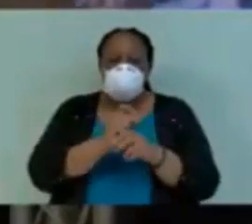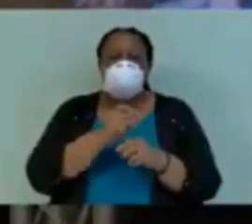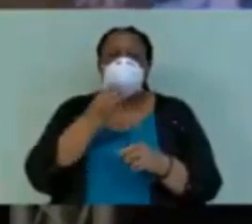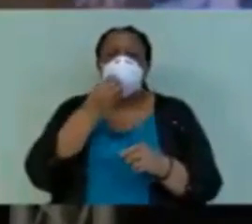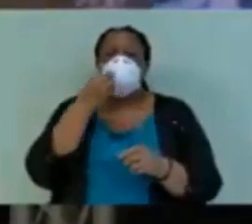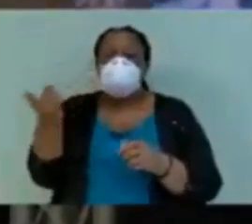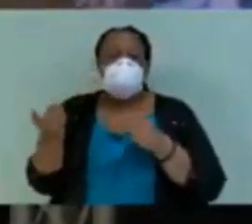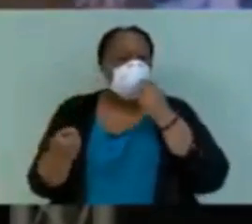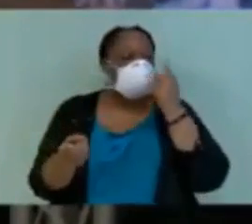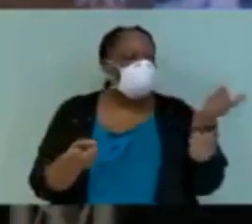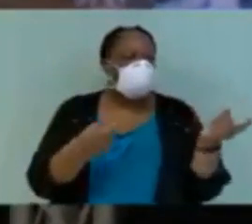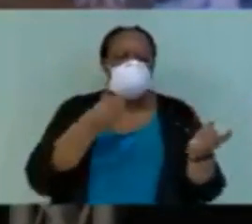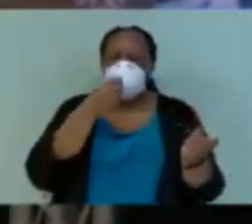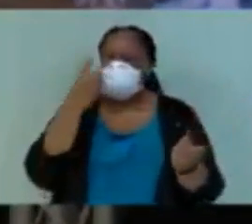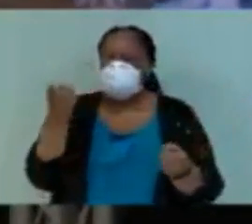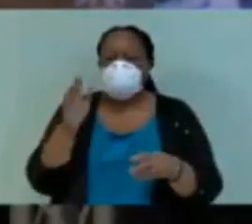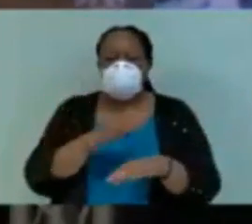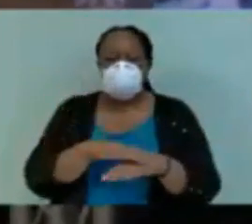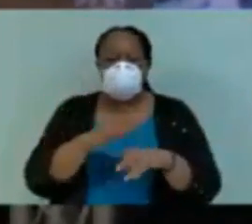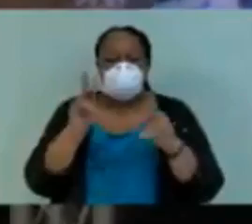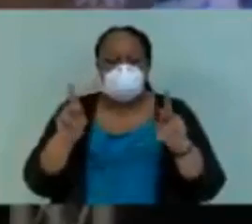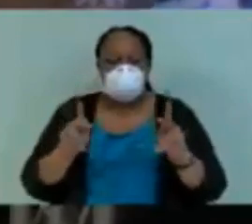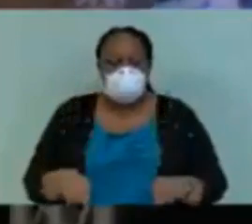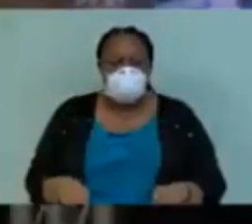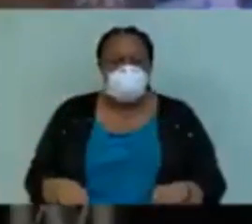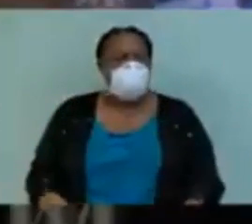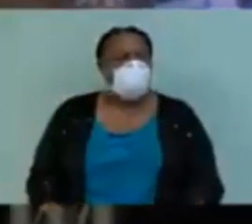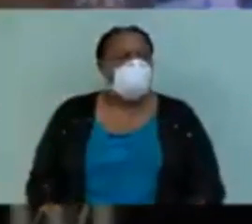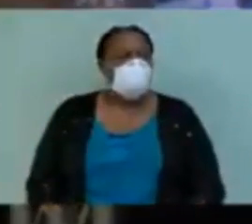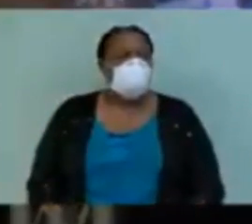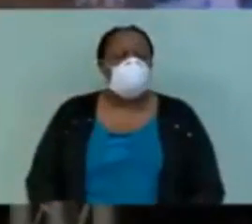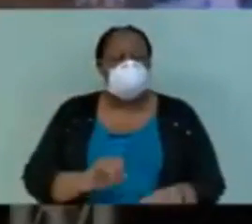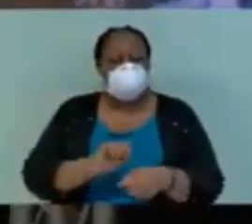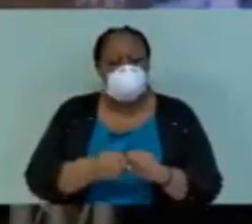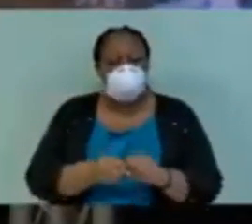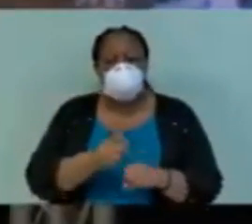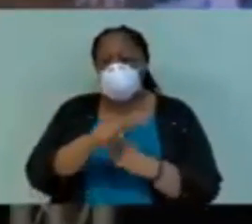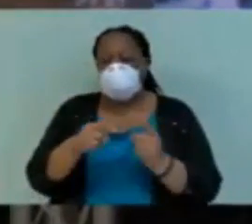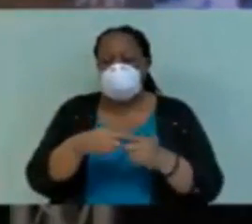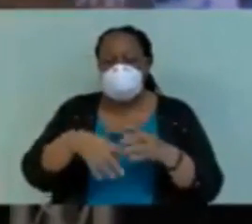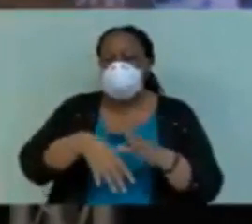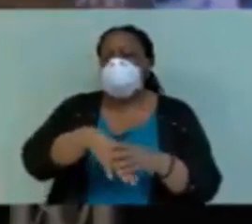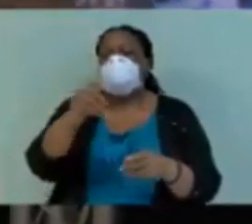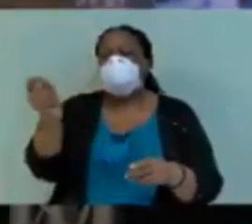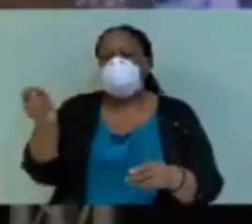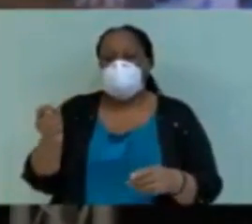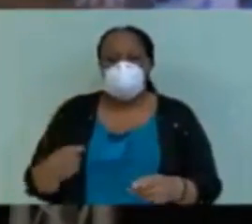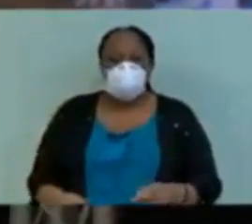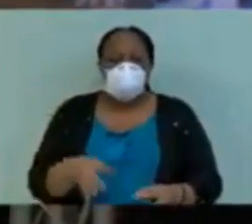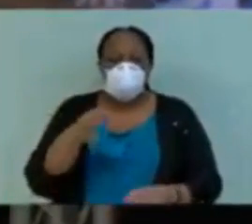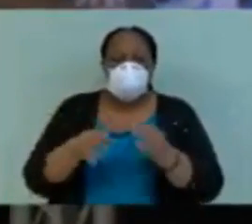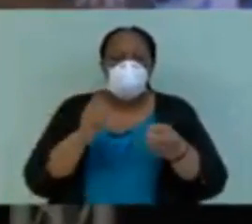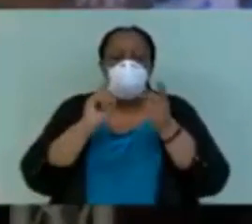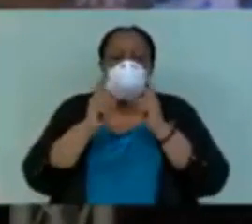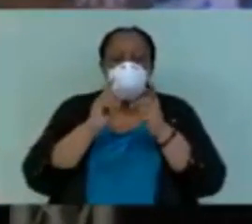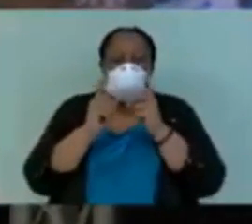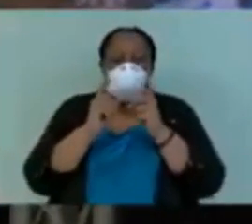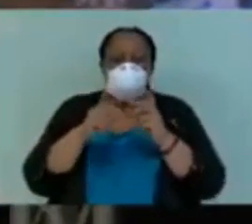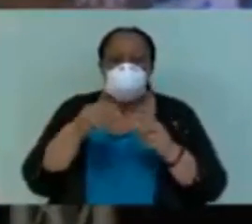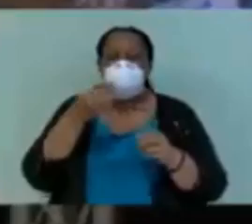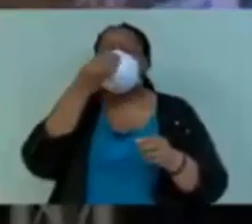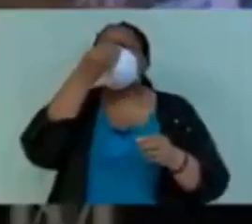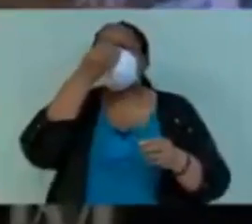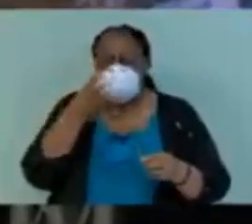Thank you for the question. One of the things that we've said before is that the purpose of wearing the mask is not to protect you